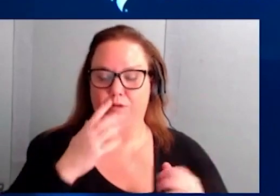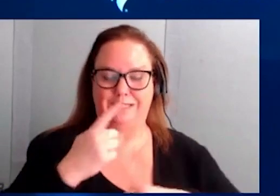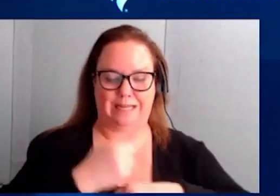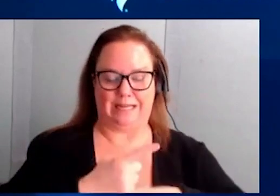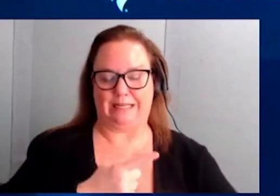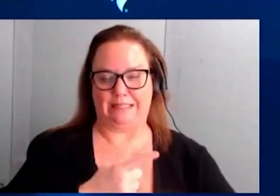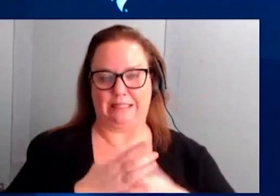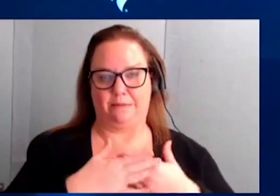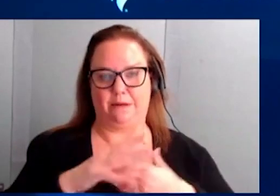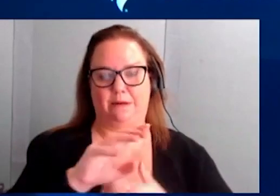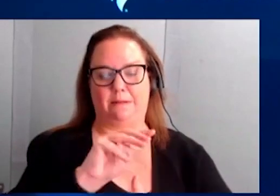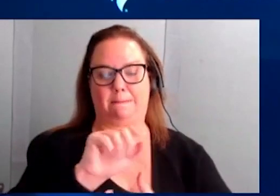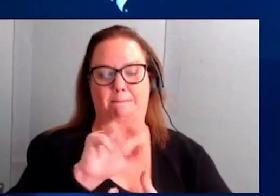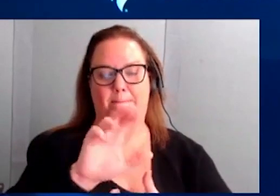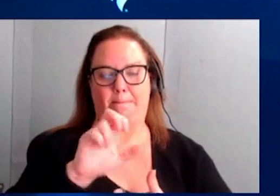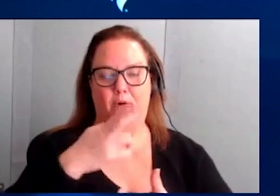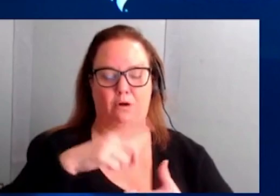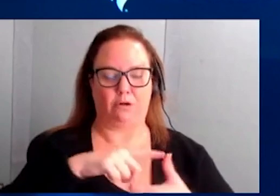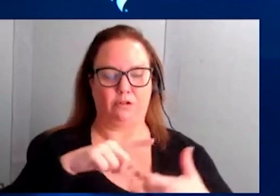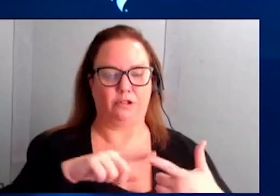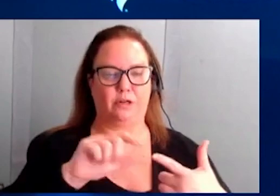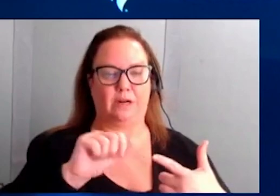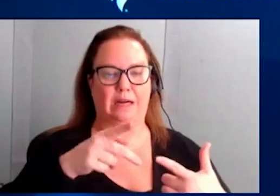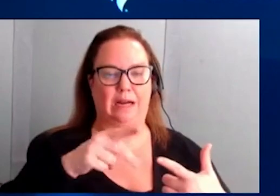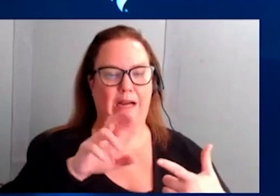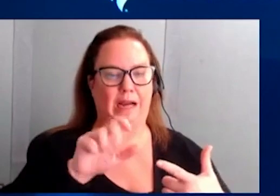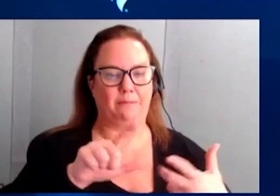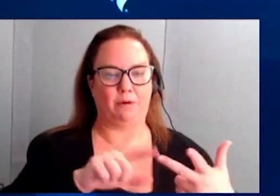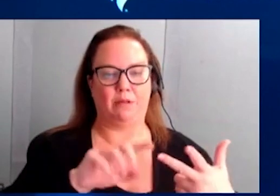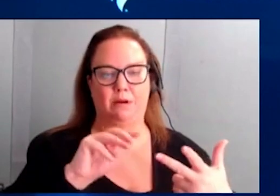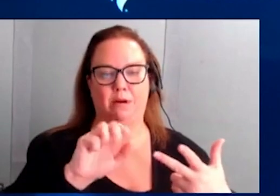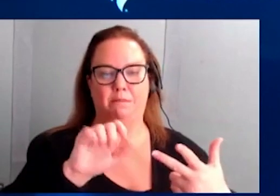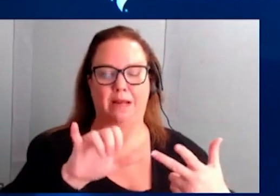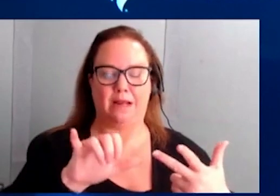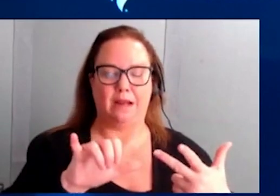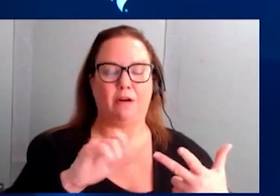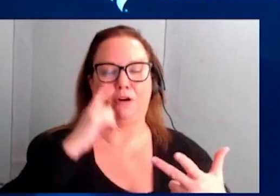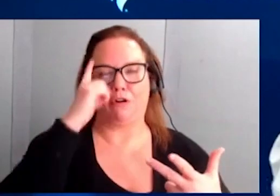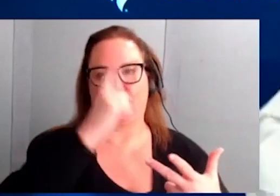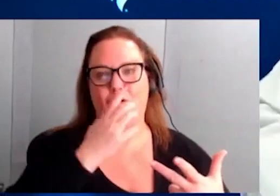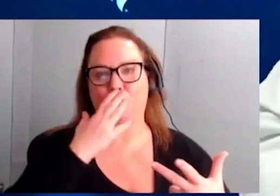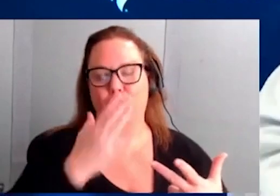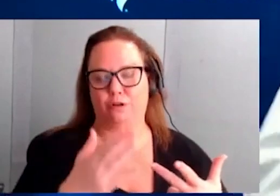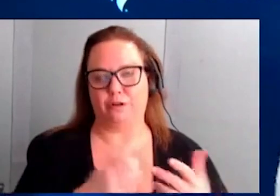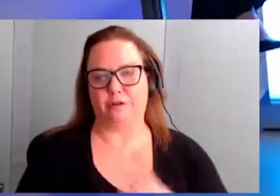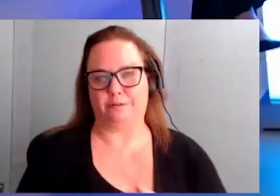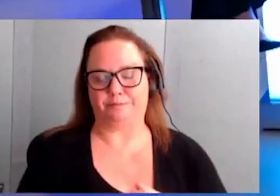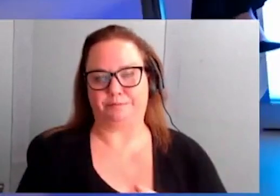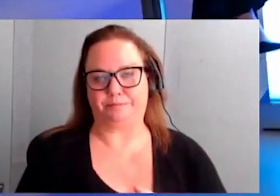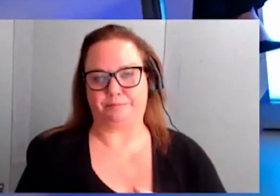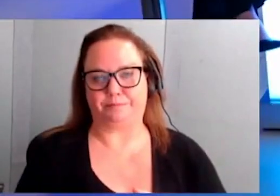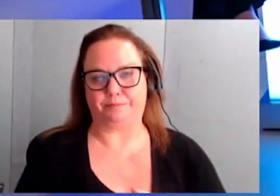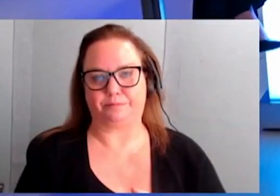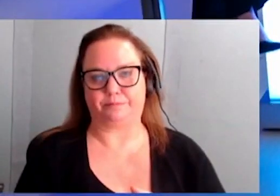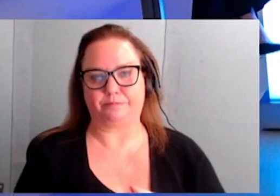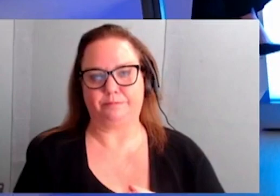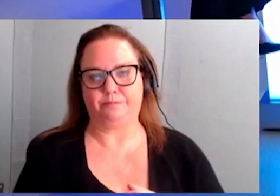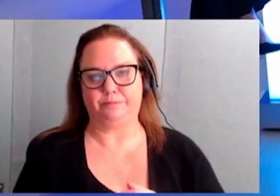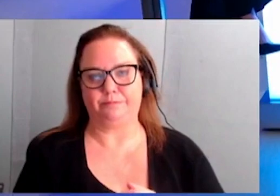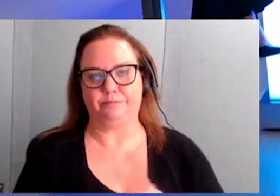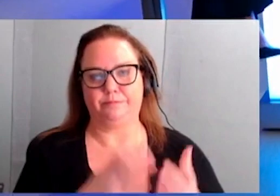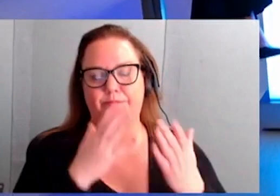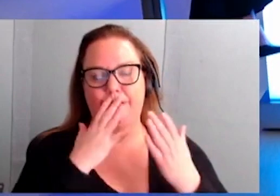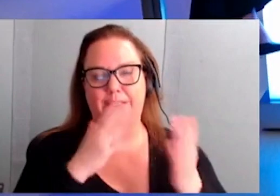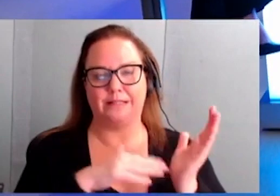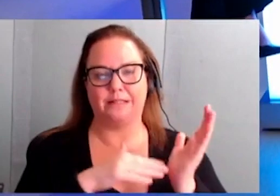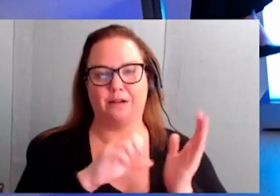March, April, and May are going to look really good. But the more people that are vaccinated, the better they're going to look. All right, let's get there. Let's do it. Thanks, Dr. Stites,